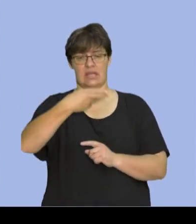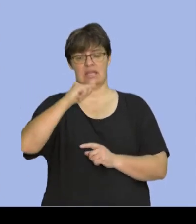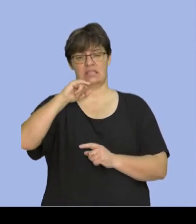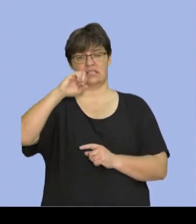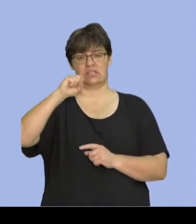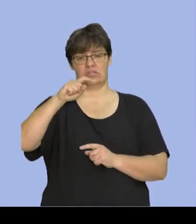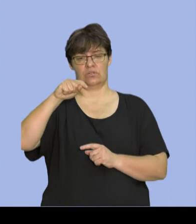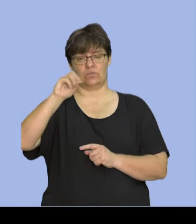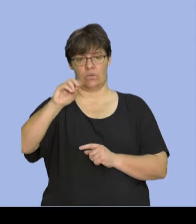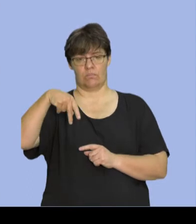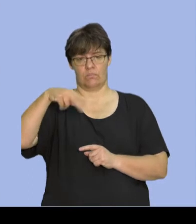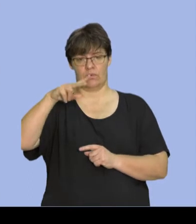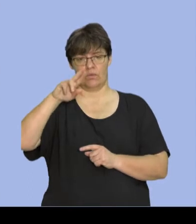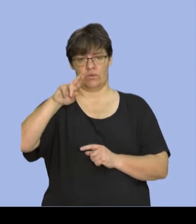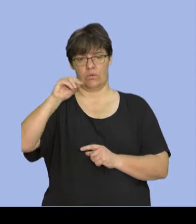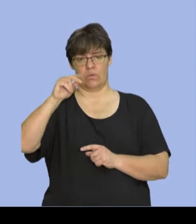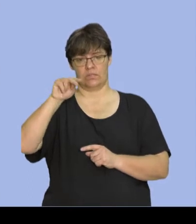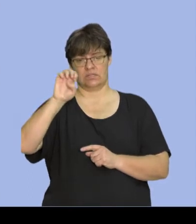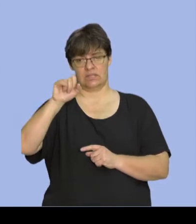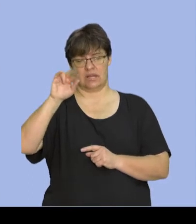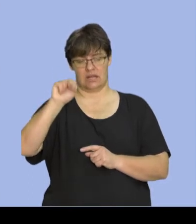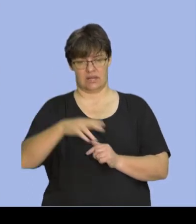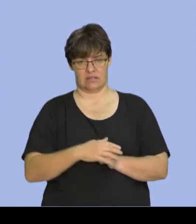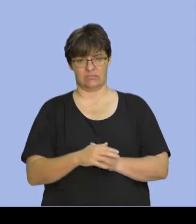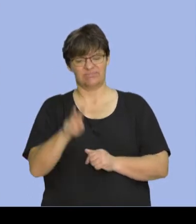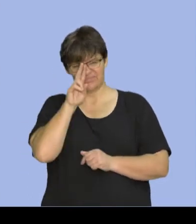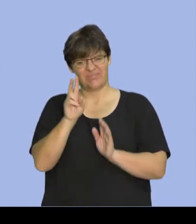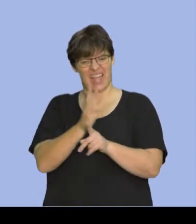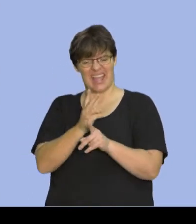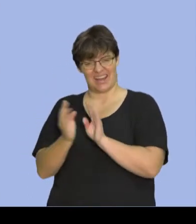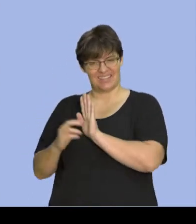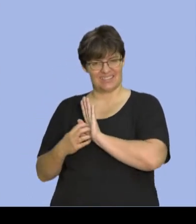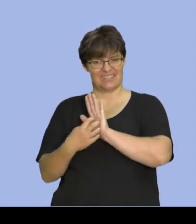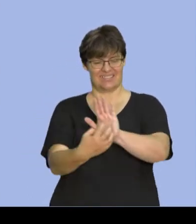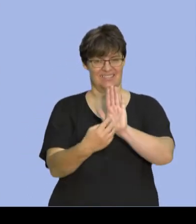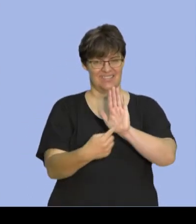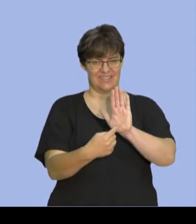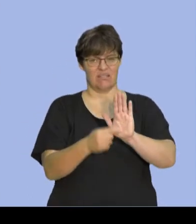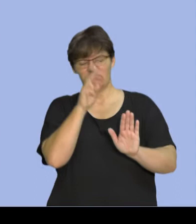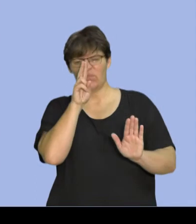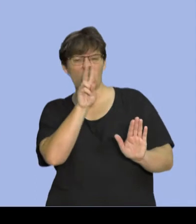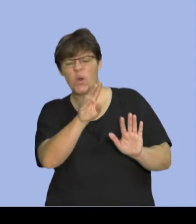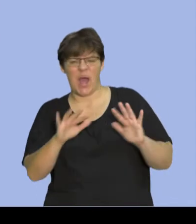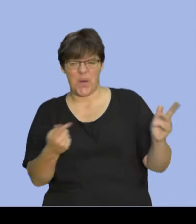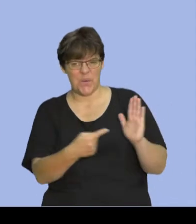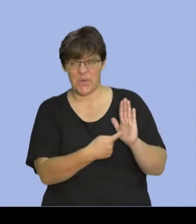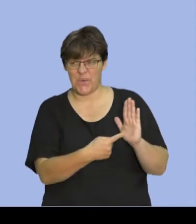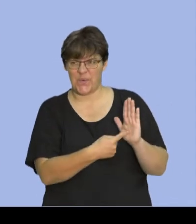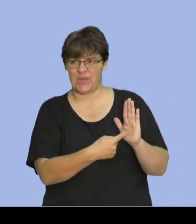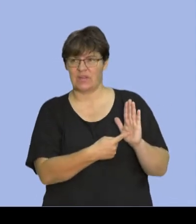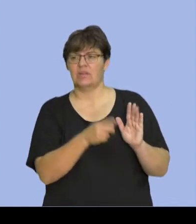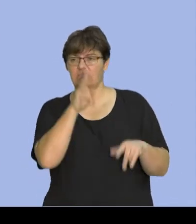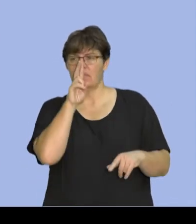these structures. And this is again an illustration of what a chromosome looks like, and clearly here you're